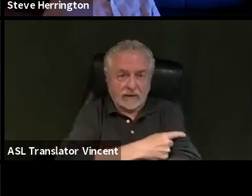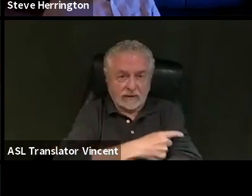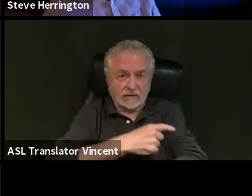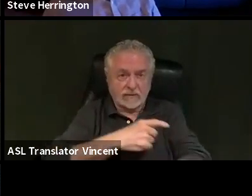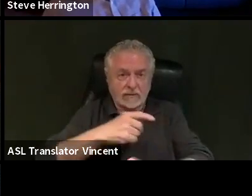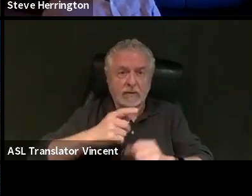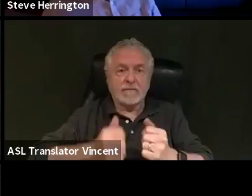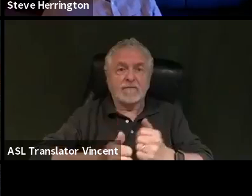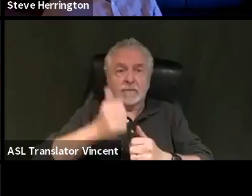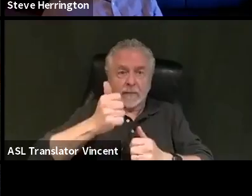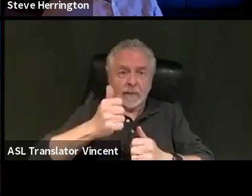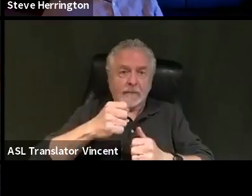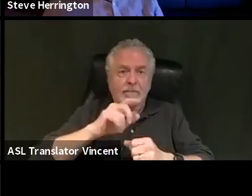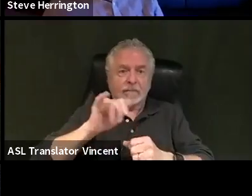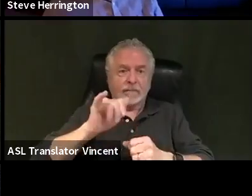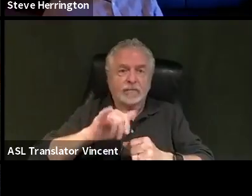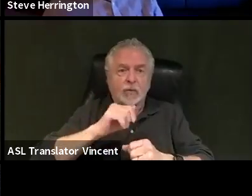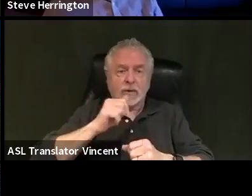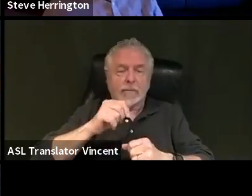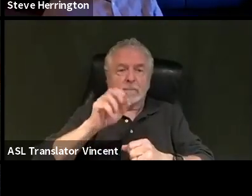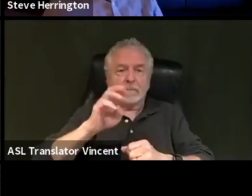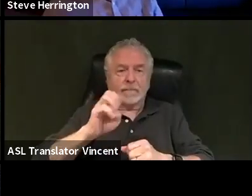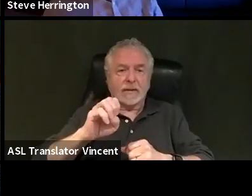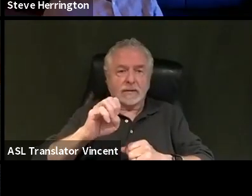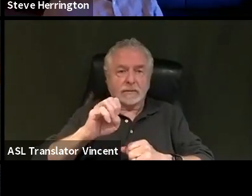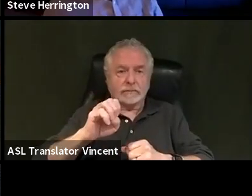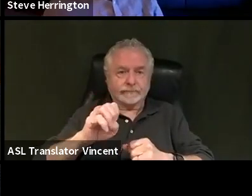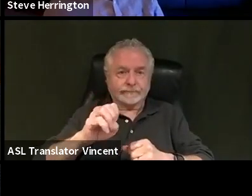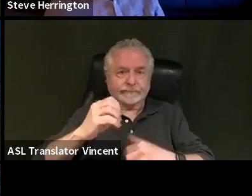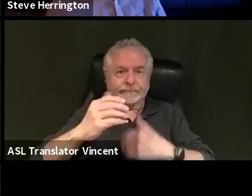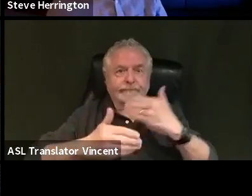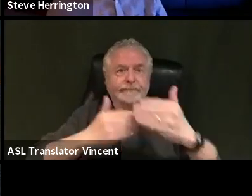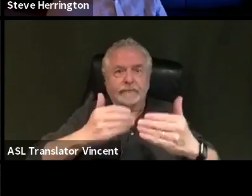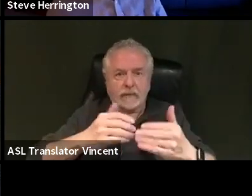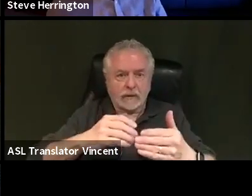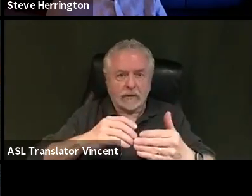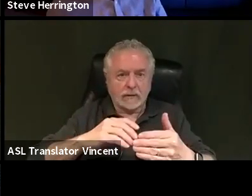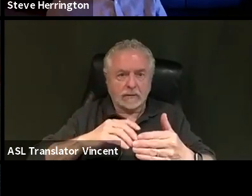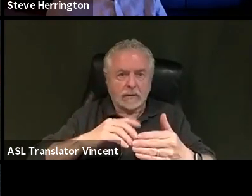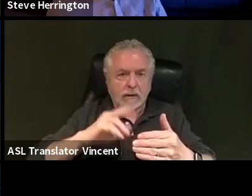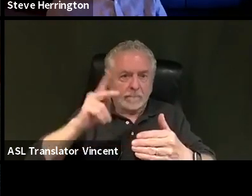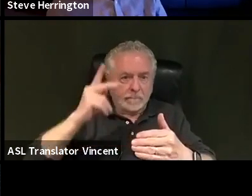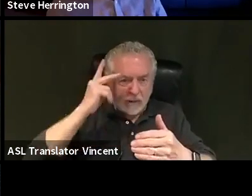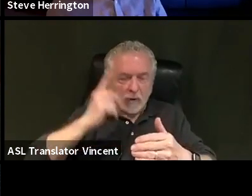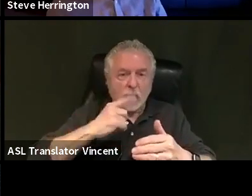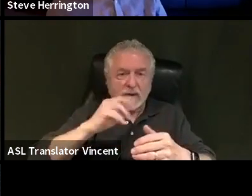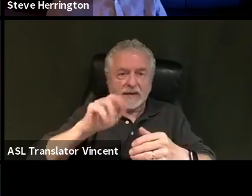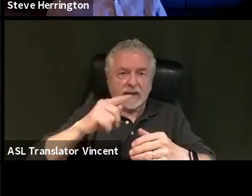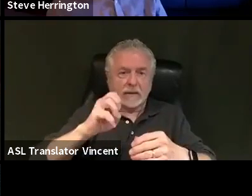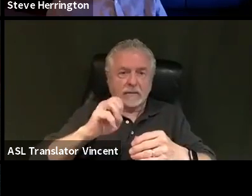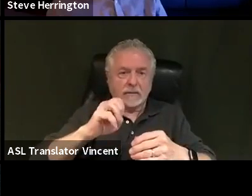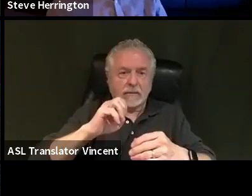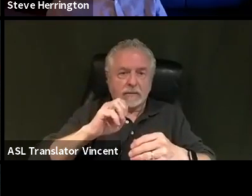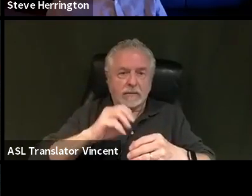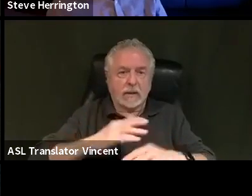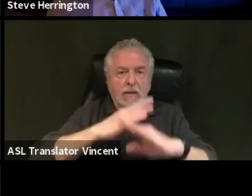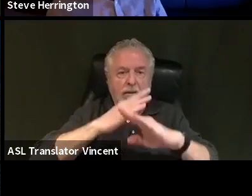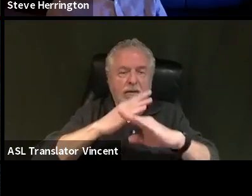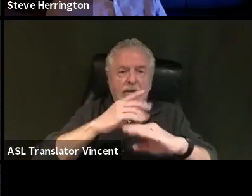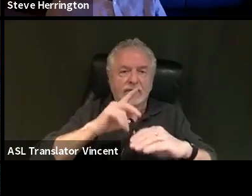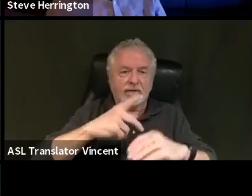and foremost, but that we weren't going to be sort of caught up in any sort of bureaucratic red tape that has held up the process at all